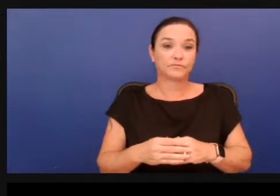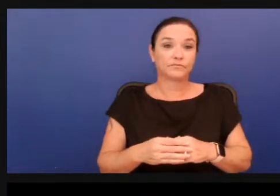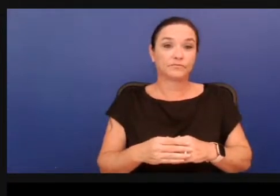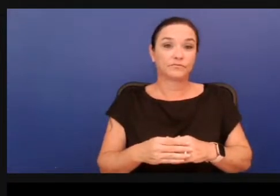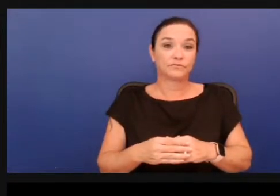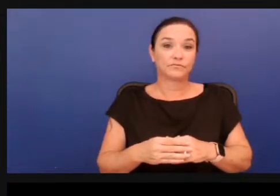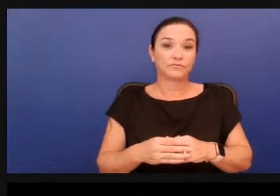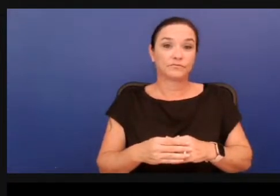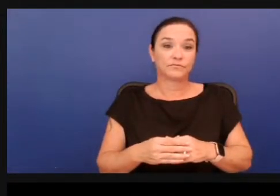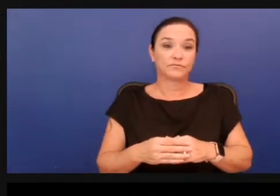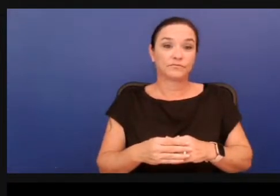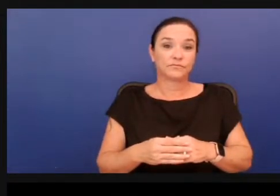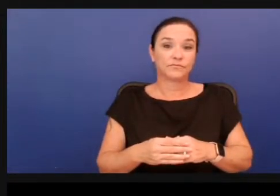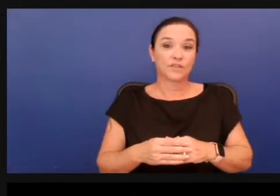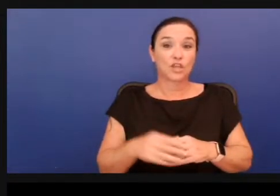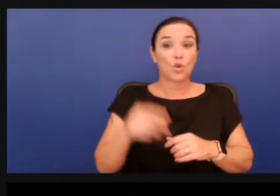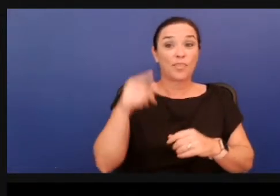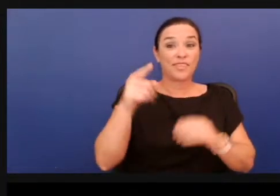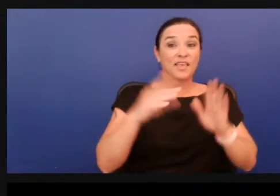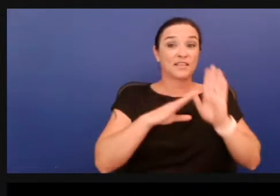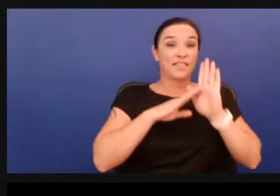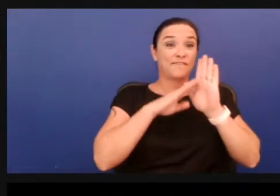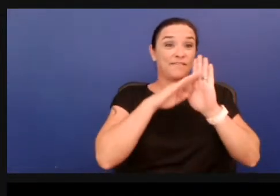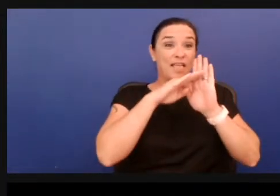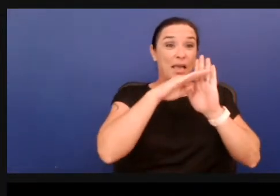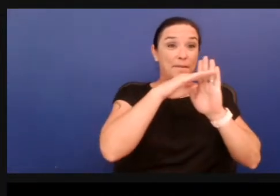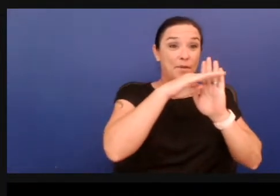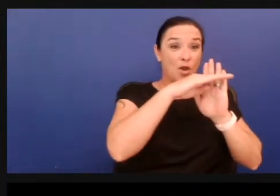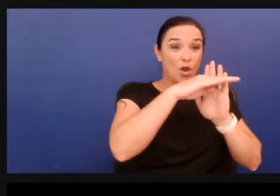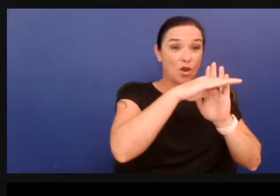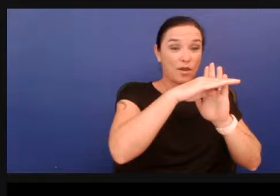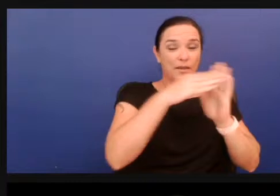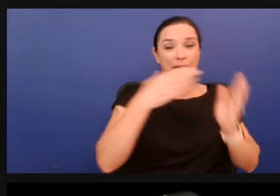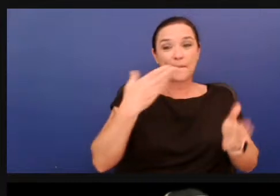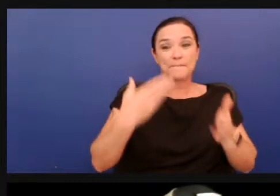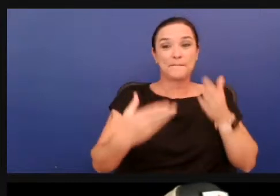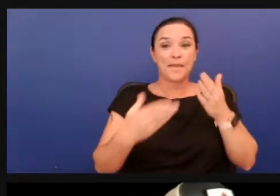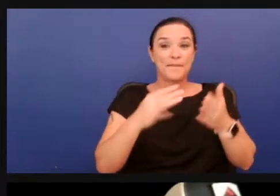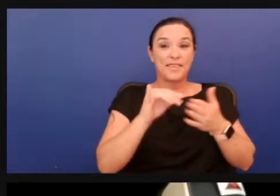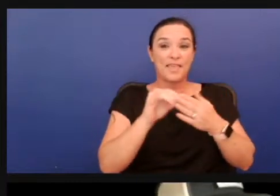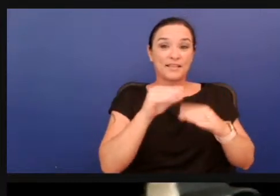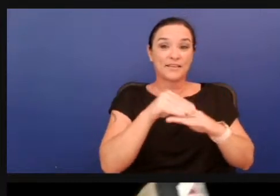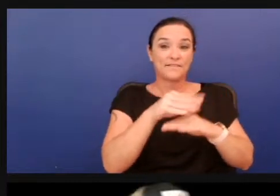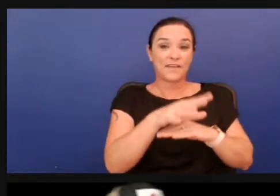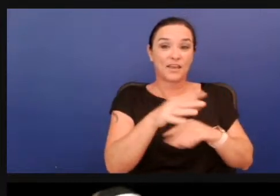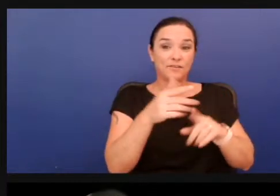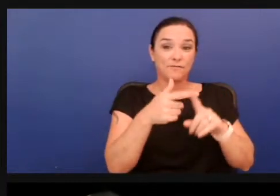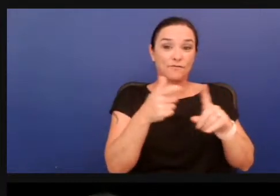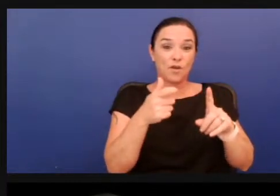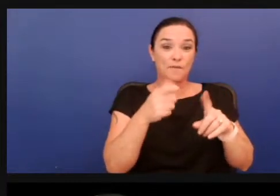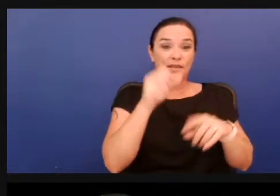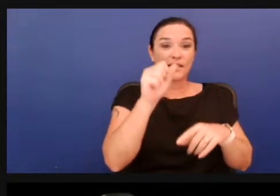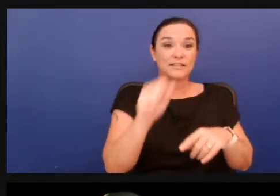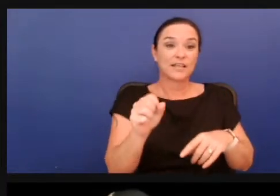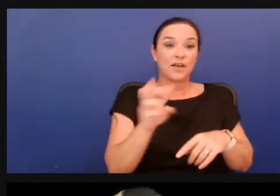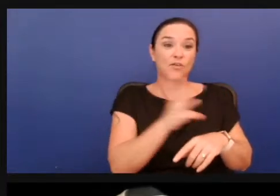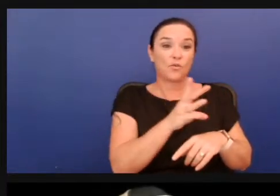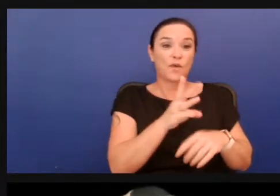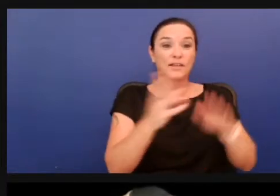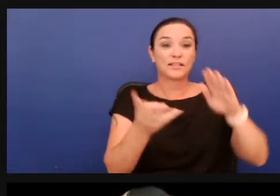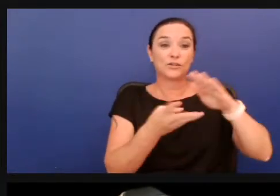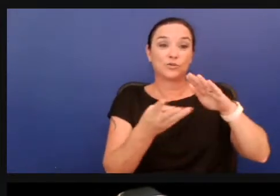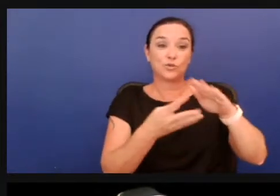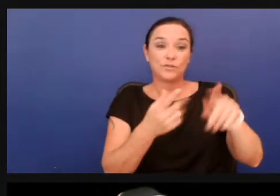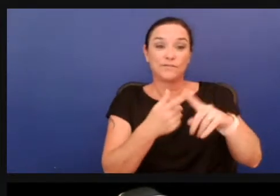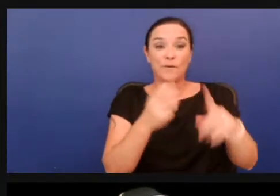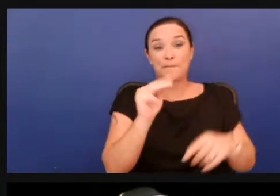case, this little flat bit may be an effect of the southwest rift intrusion on Mauna Loa a little bit